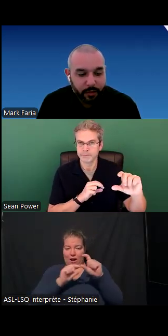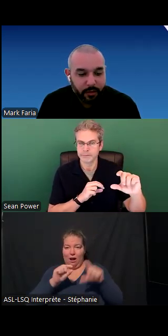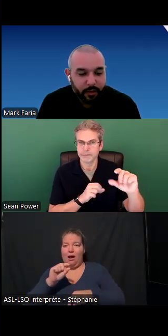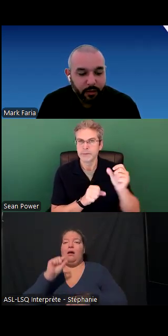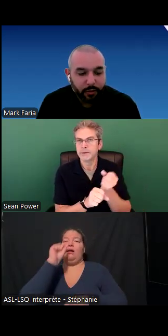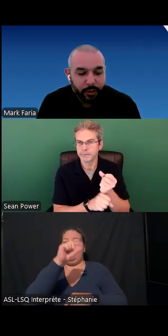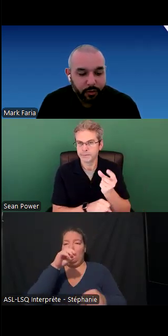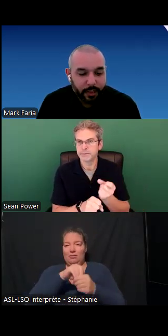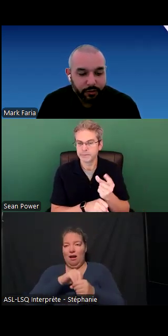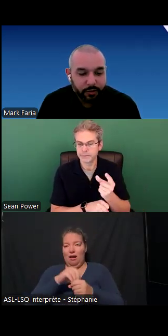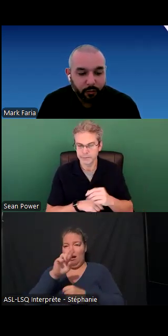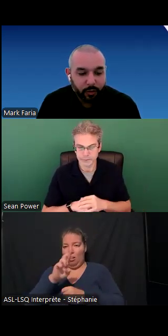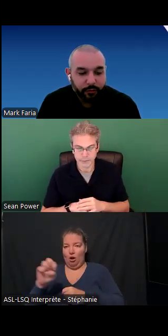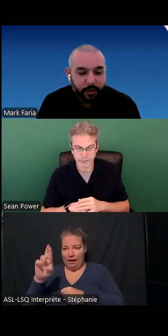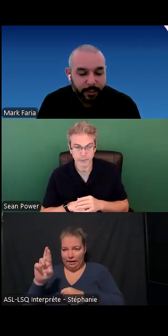2025,